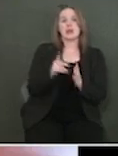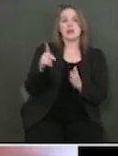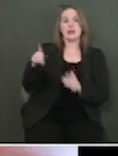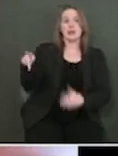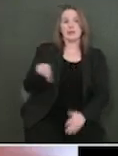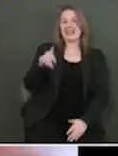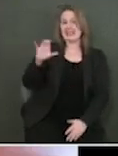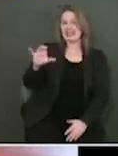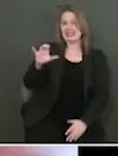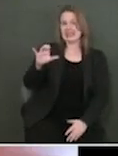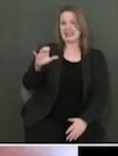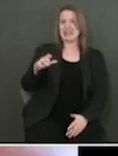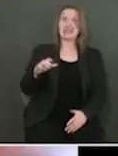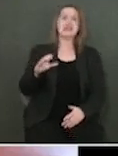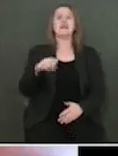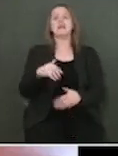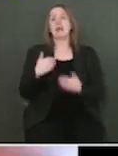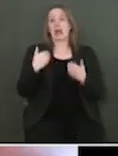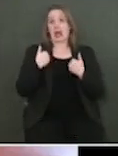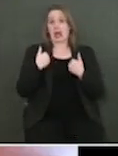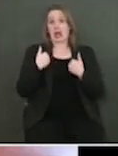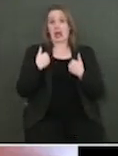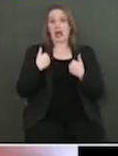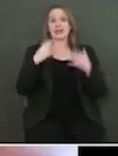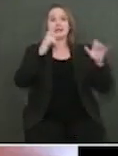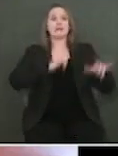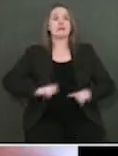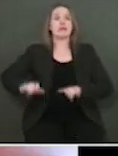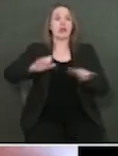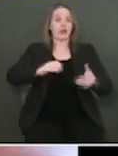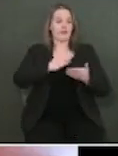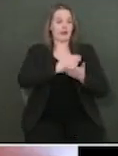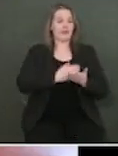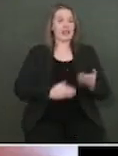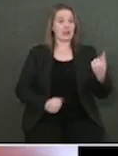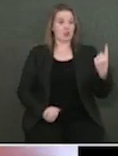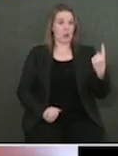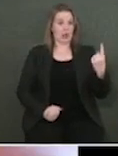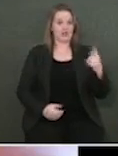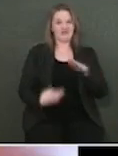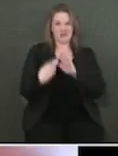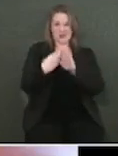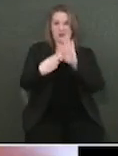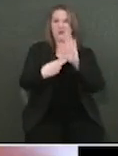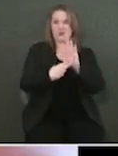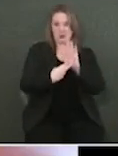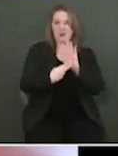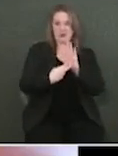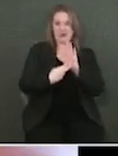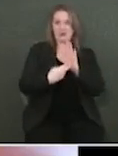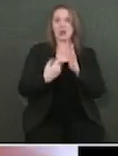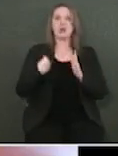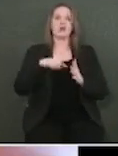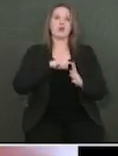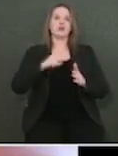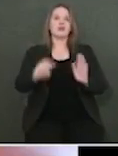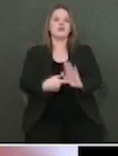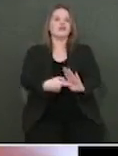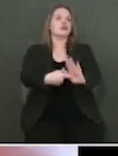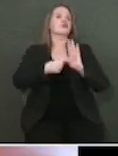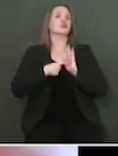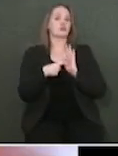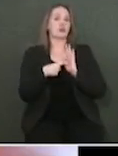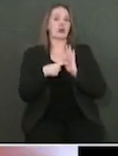ERCOT came out with some standards in phase 1 of their kind of regulatory review that we were all required